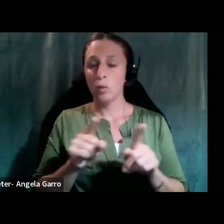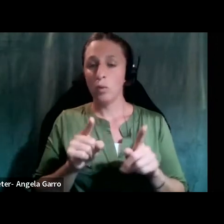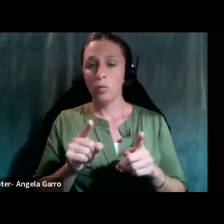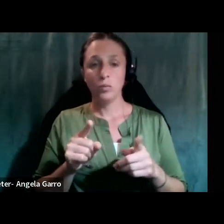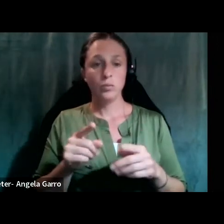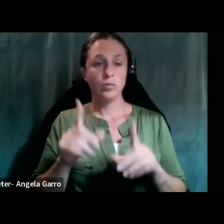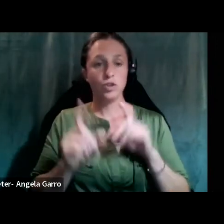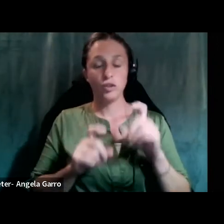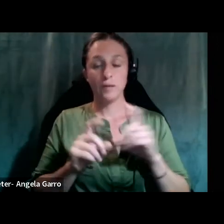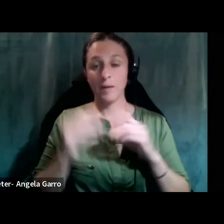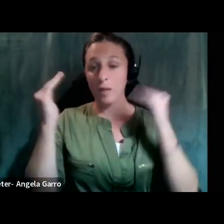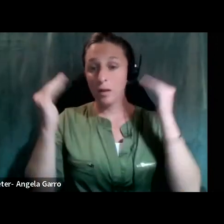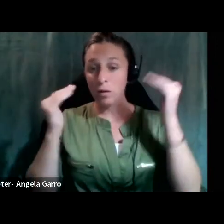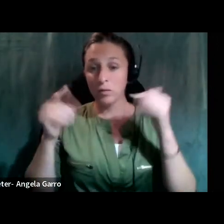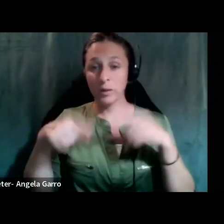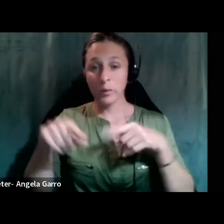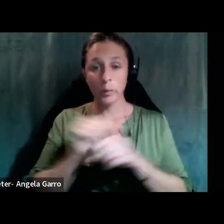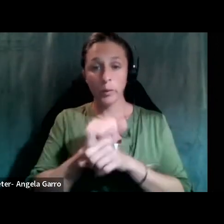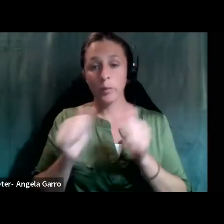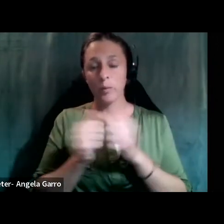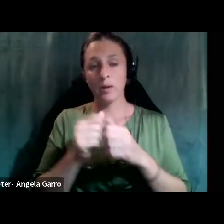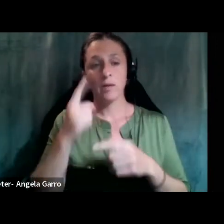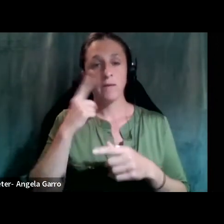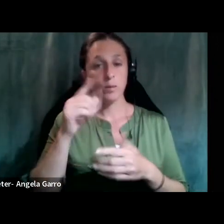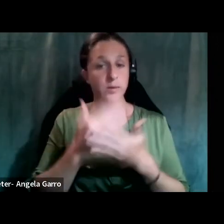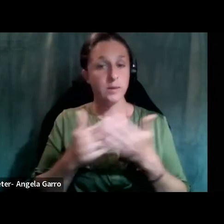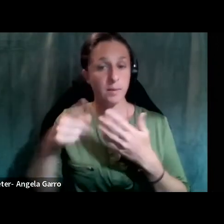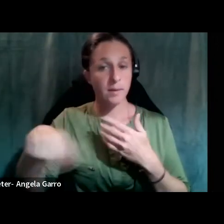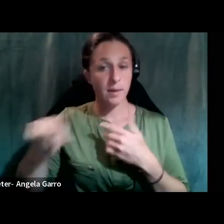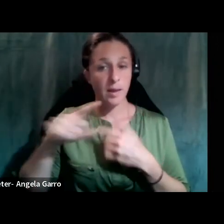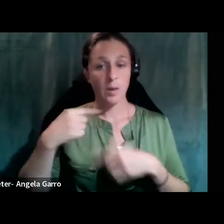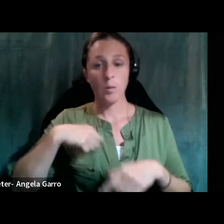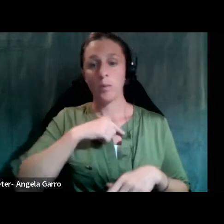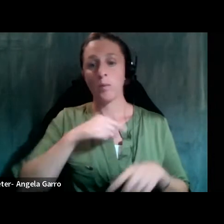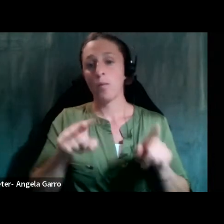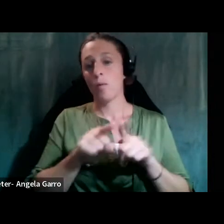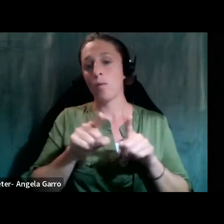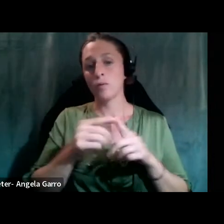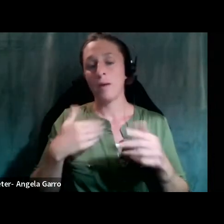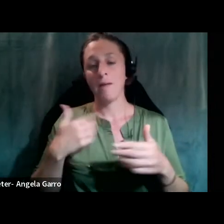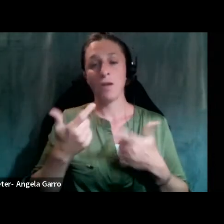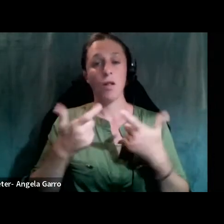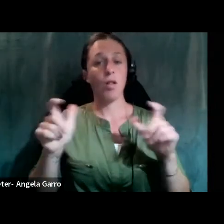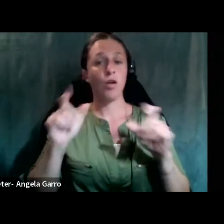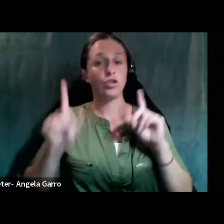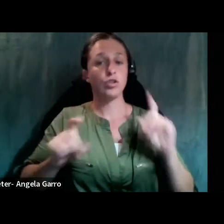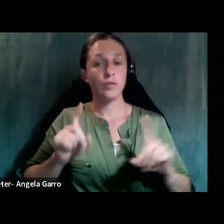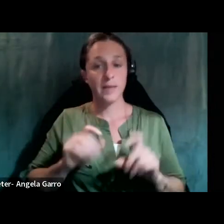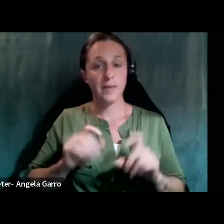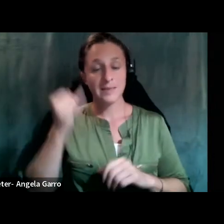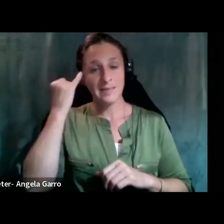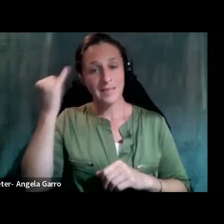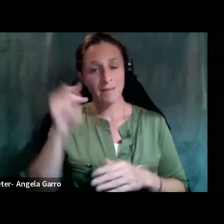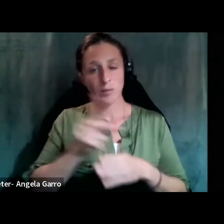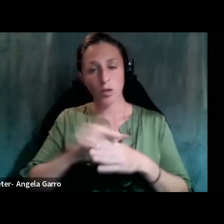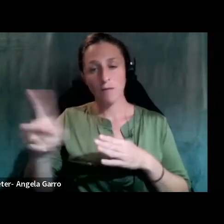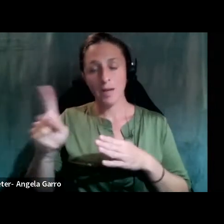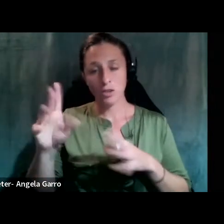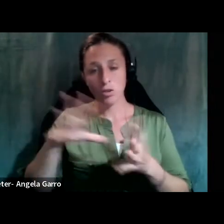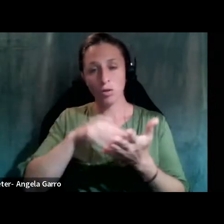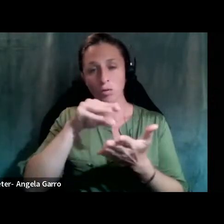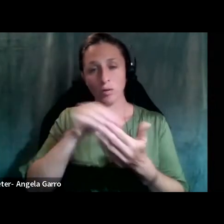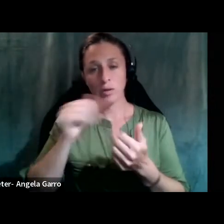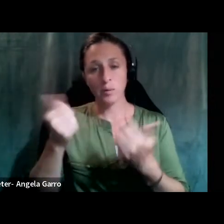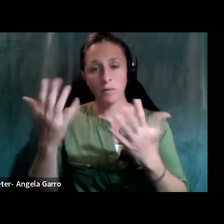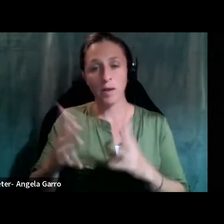For some of them, also we have large surveys that go out if they're professional learning providers, and